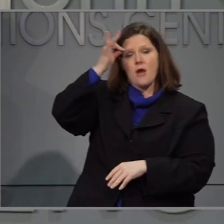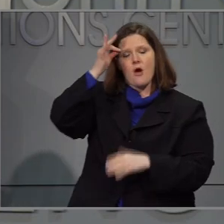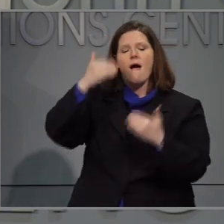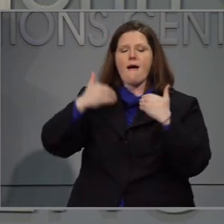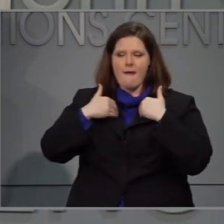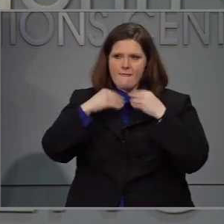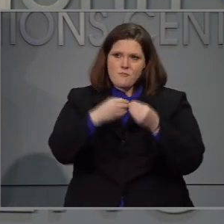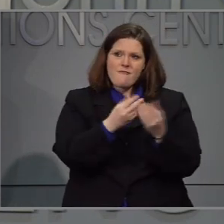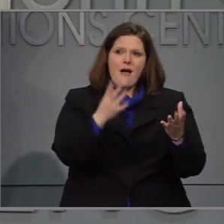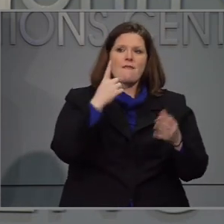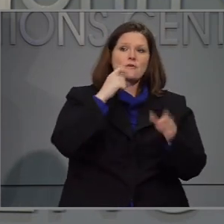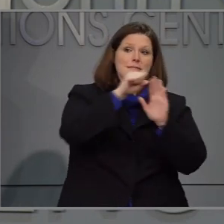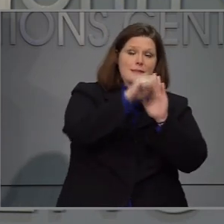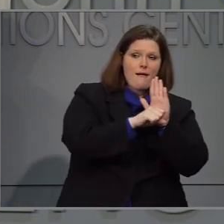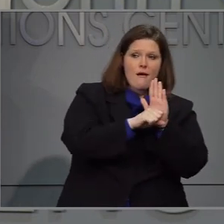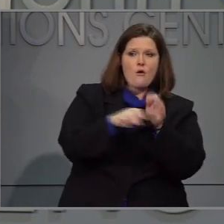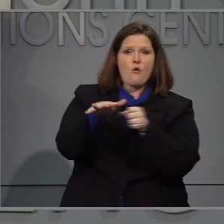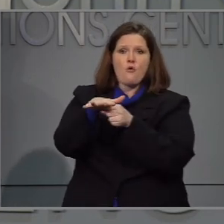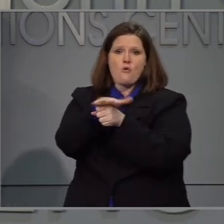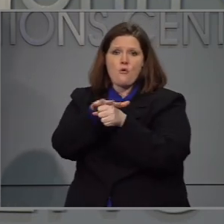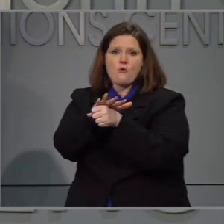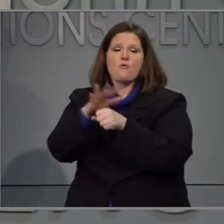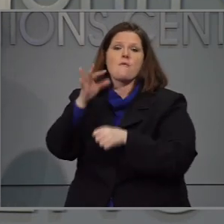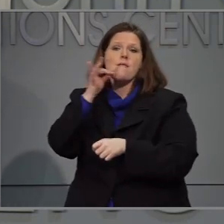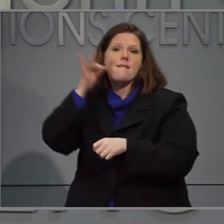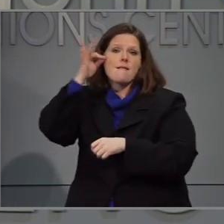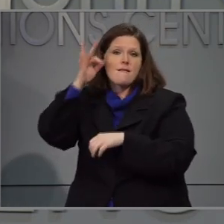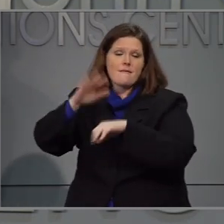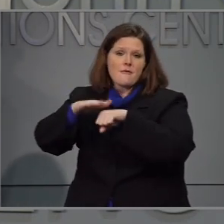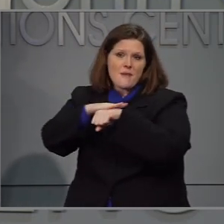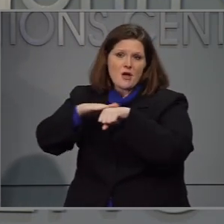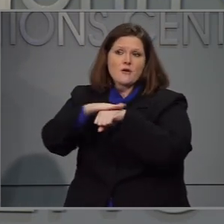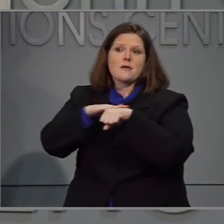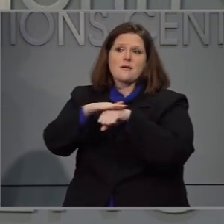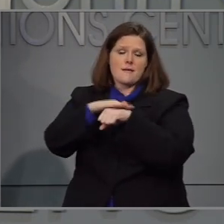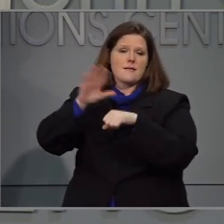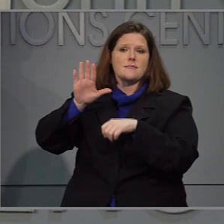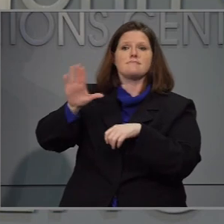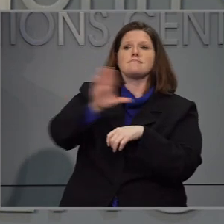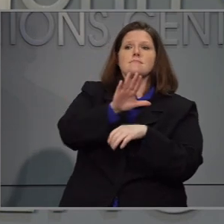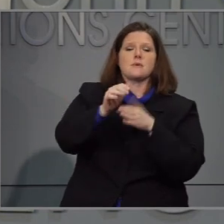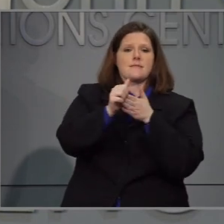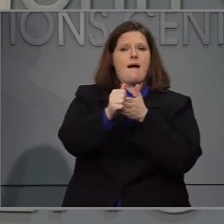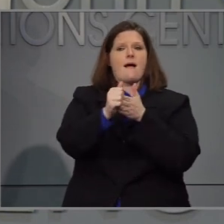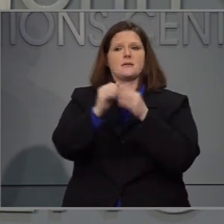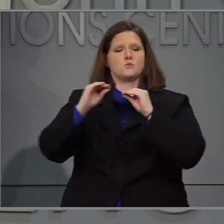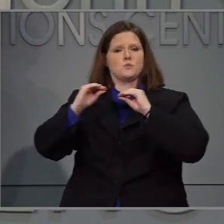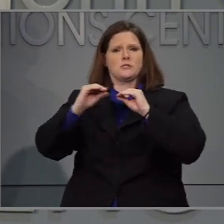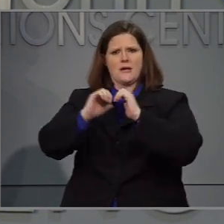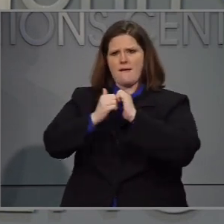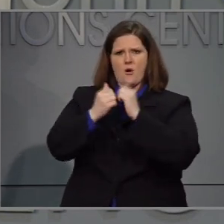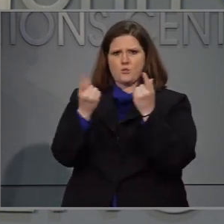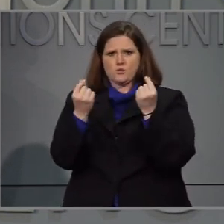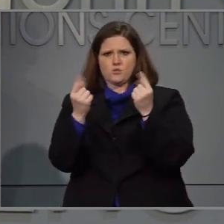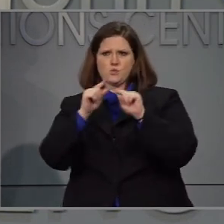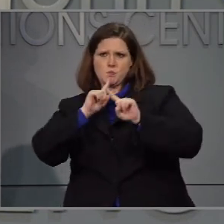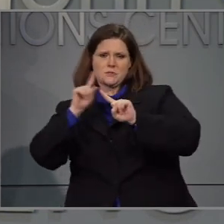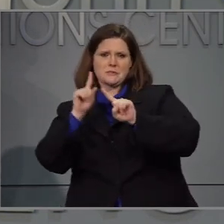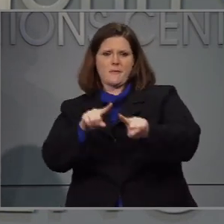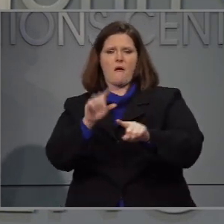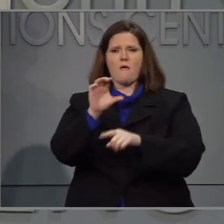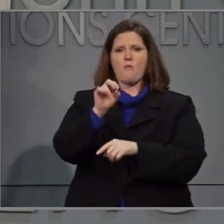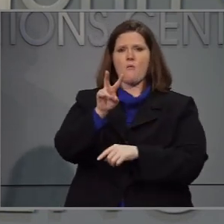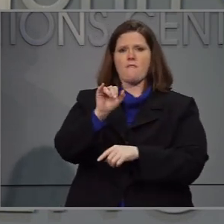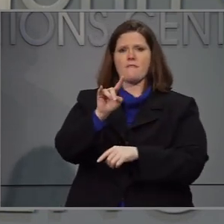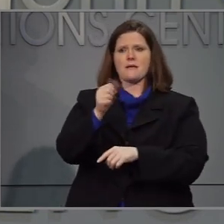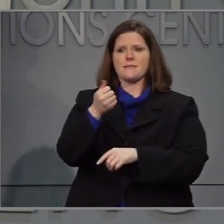leaders and other stakeholders that is also posted on the state COVID-19 website. As always, don't forget